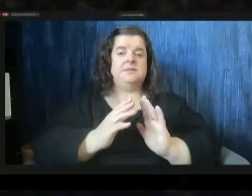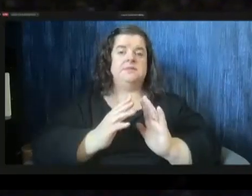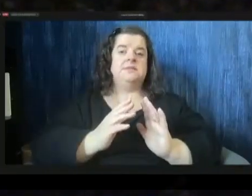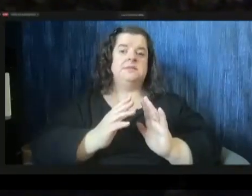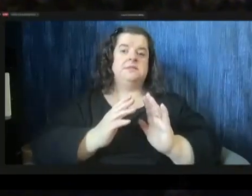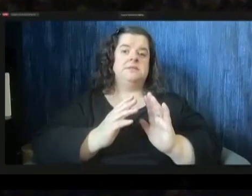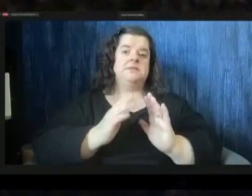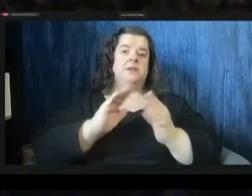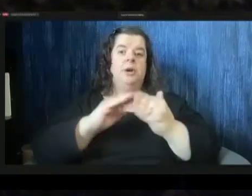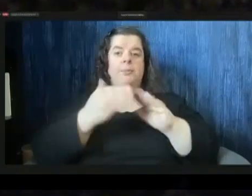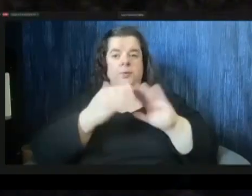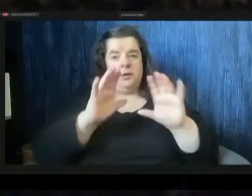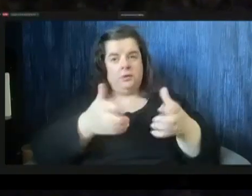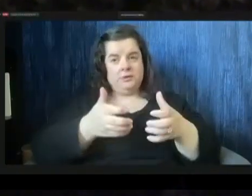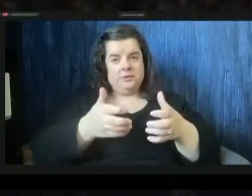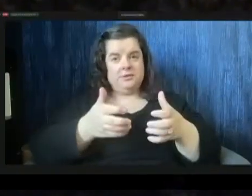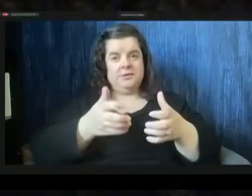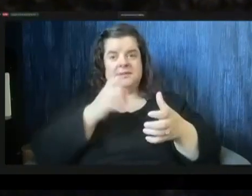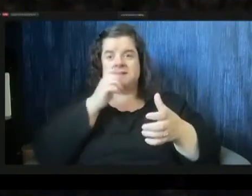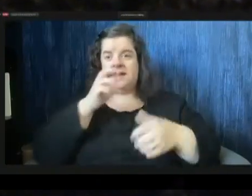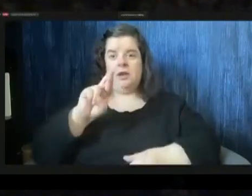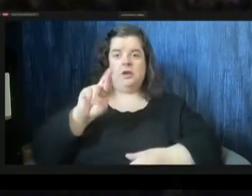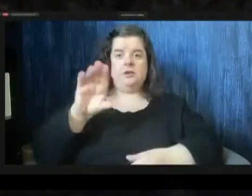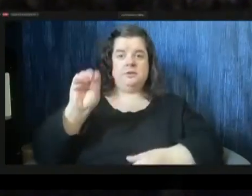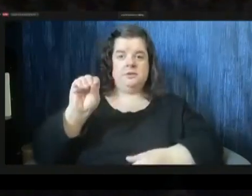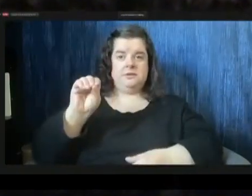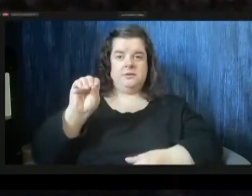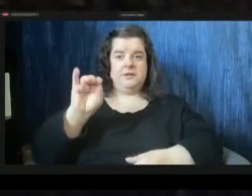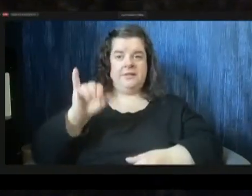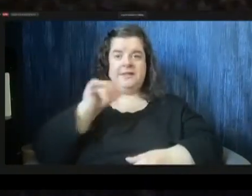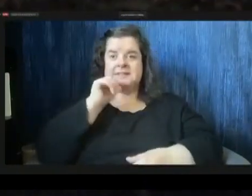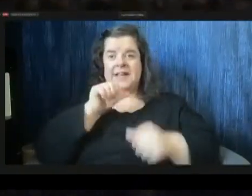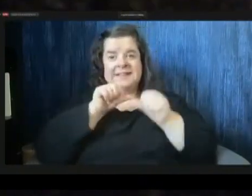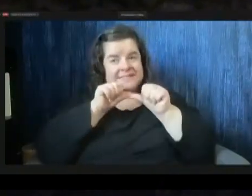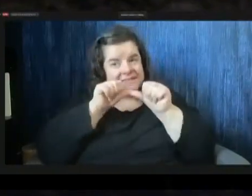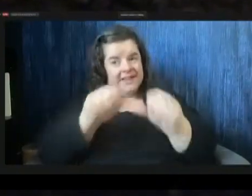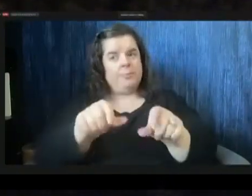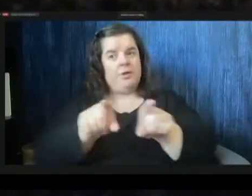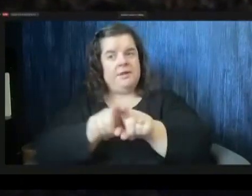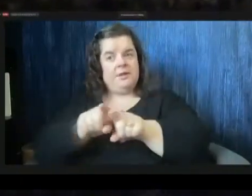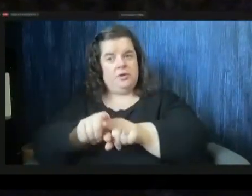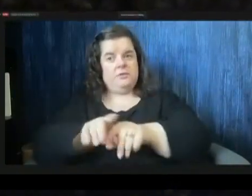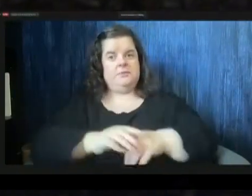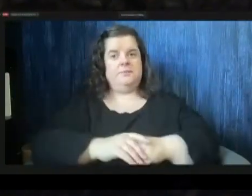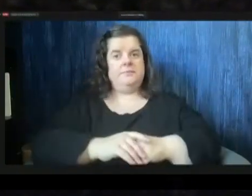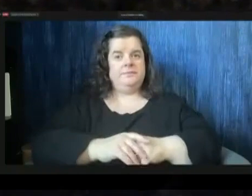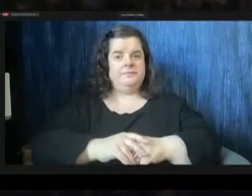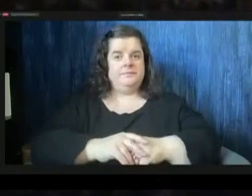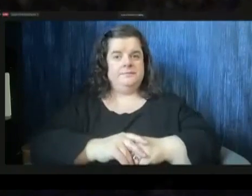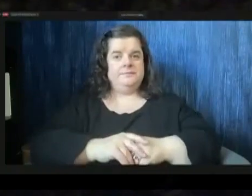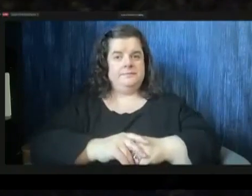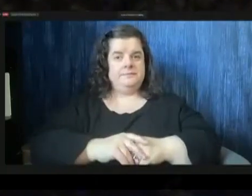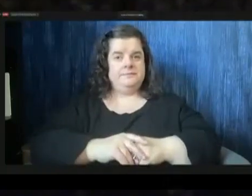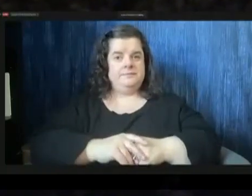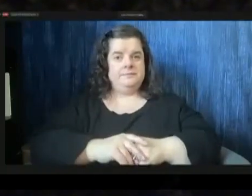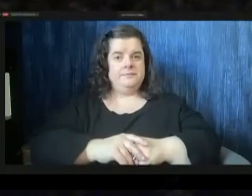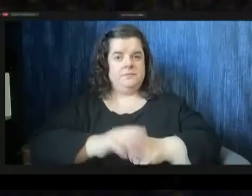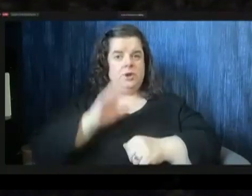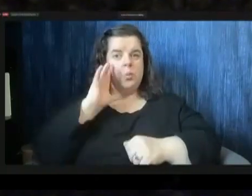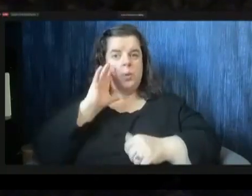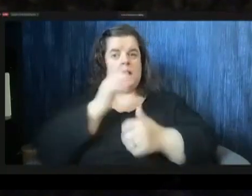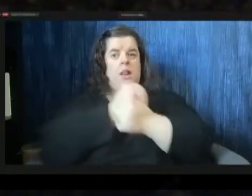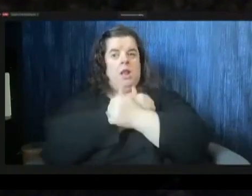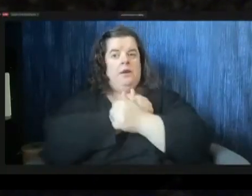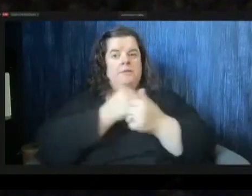community organization that isn't an RCO, and that's not sustainable either, right? I would love to have